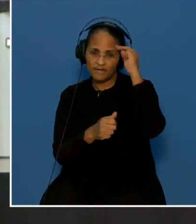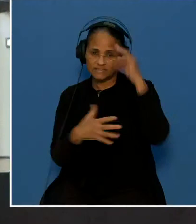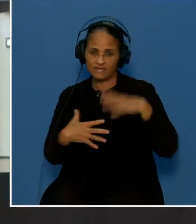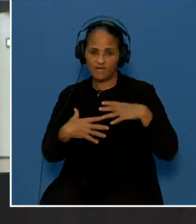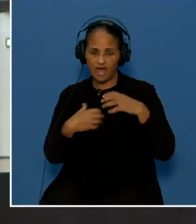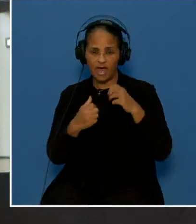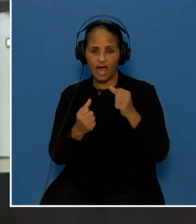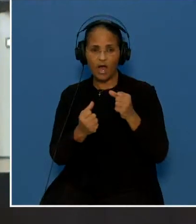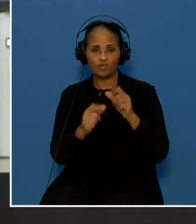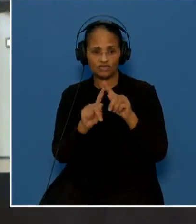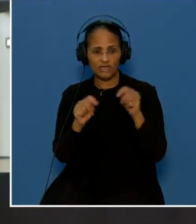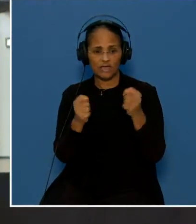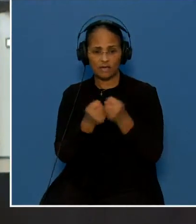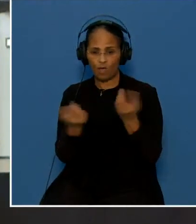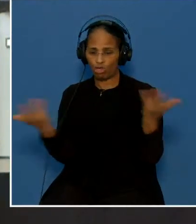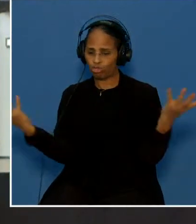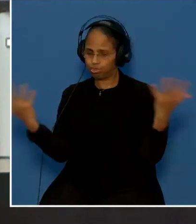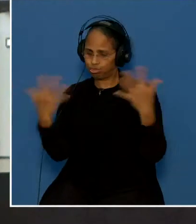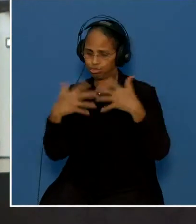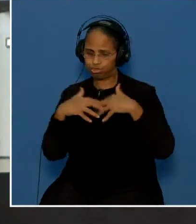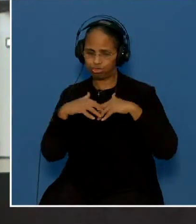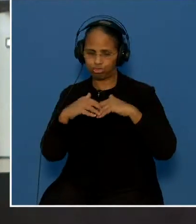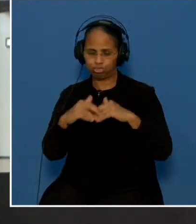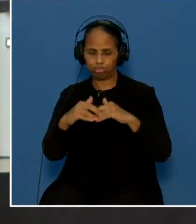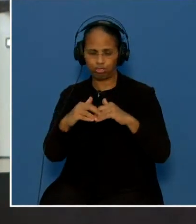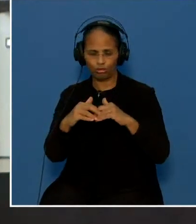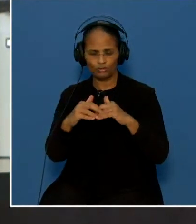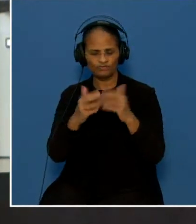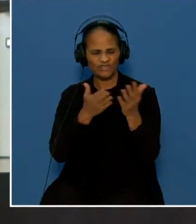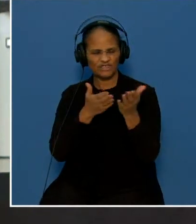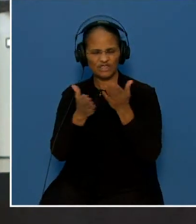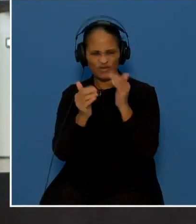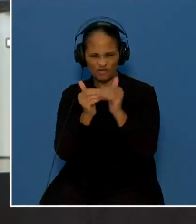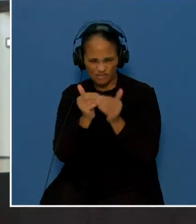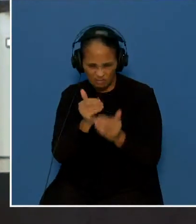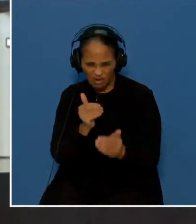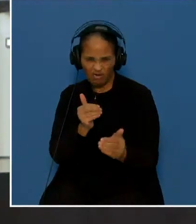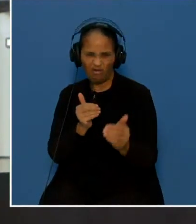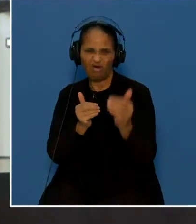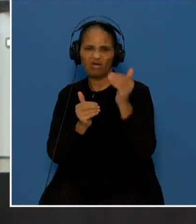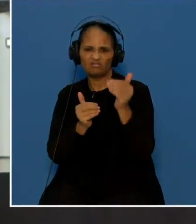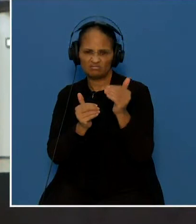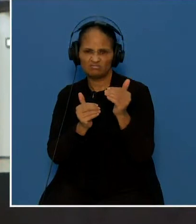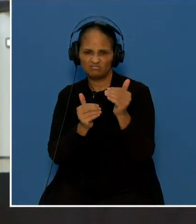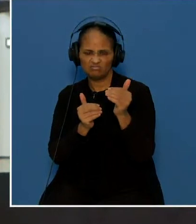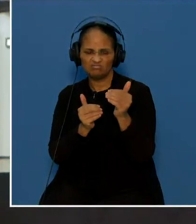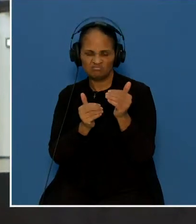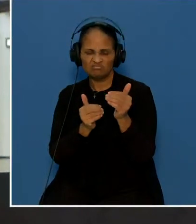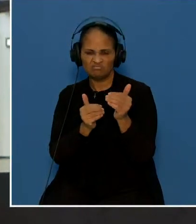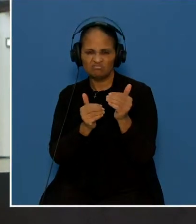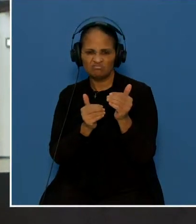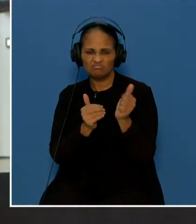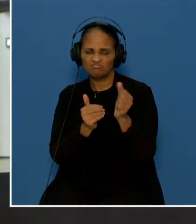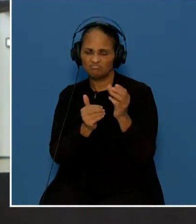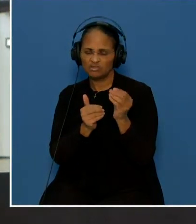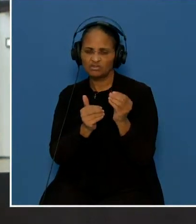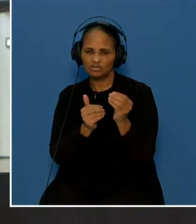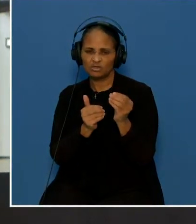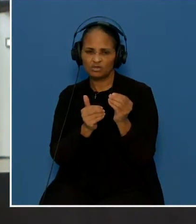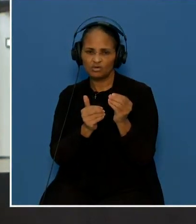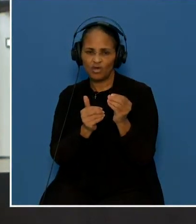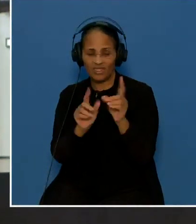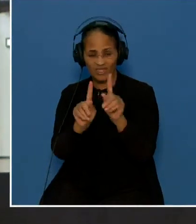team, done service beyond their call. And certainly